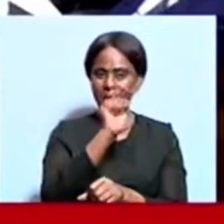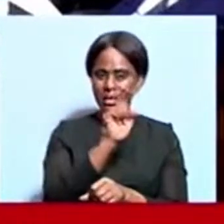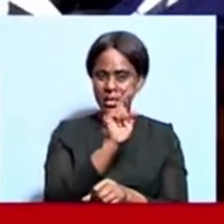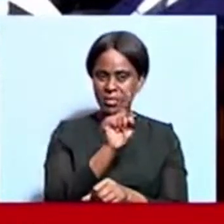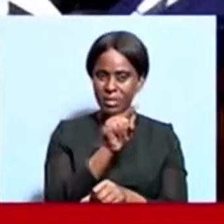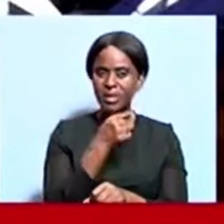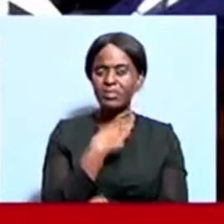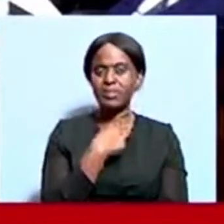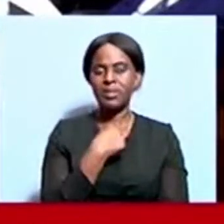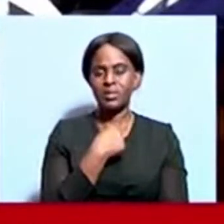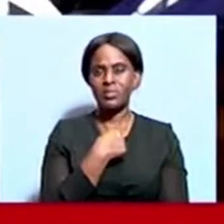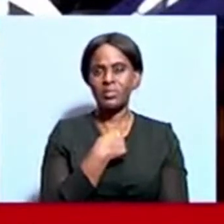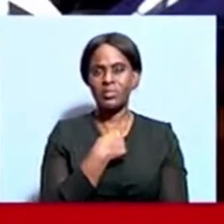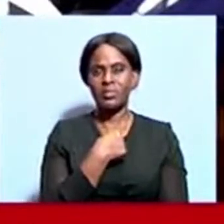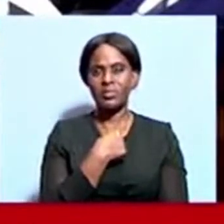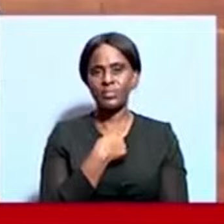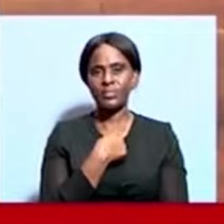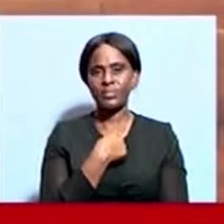you to